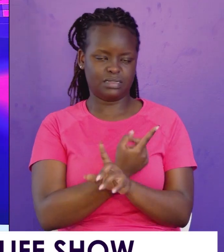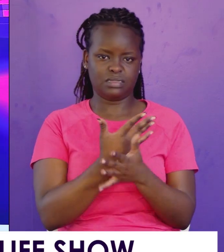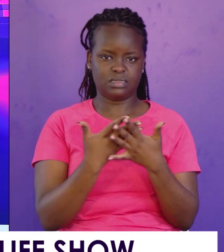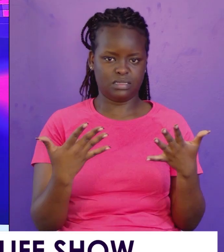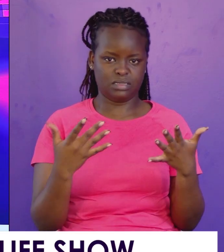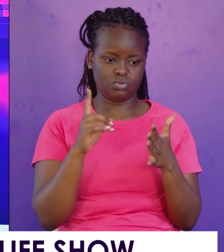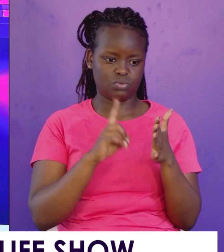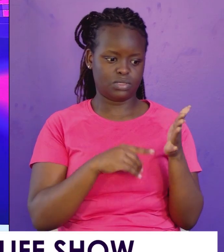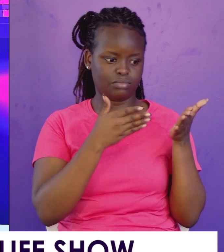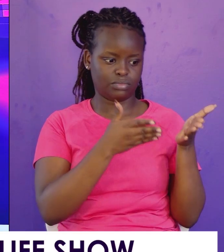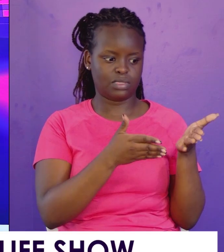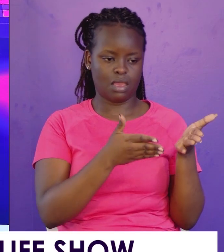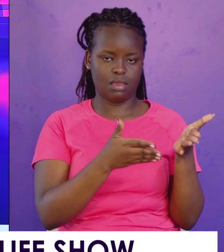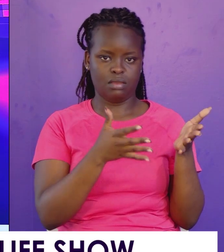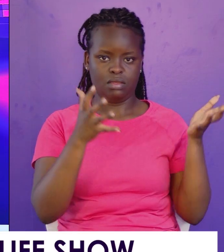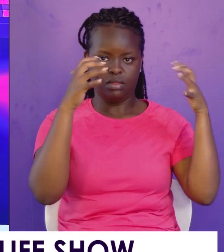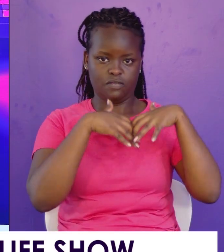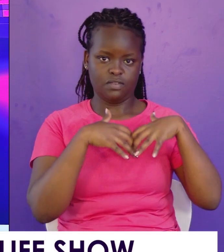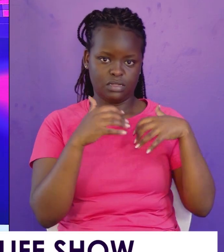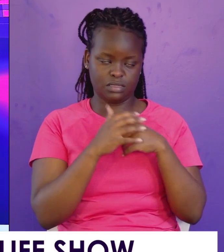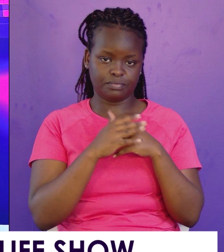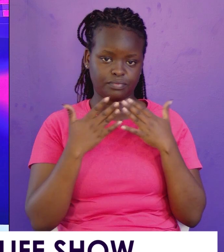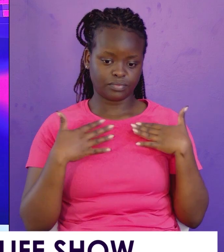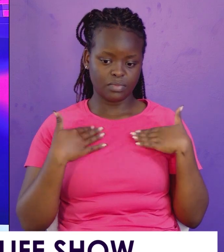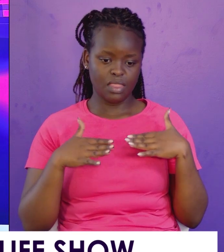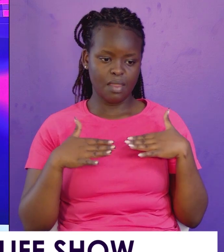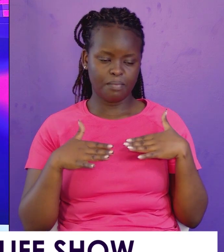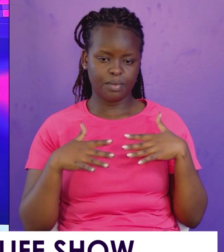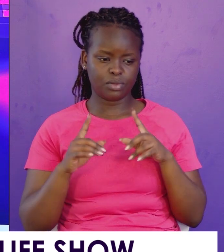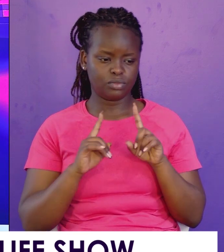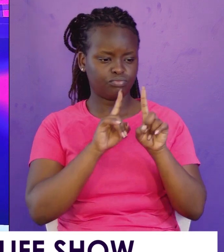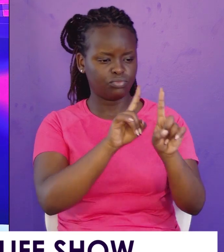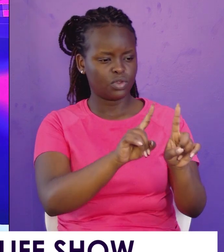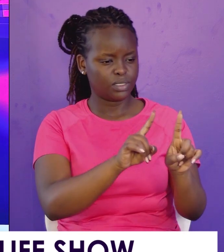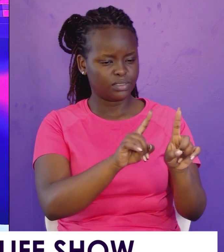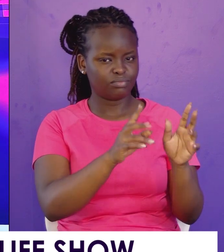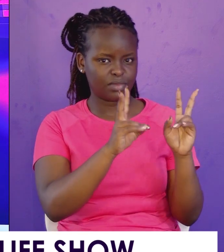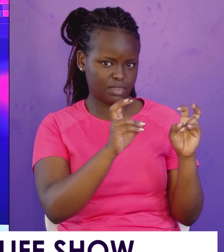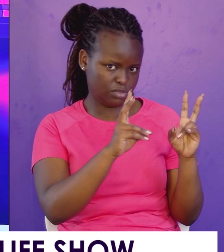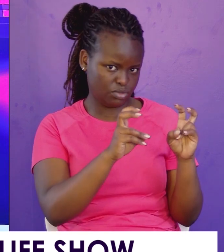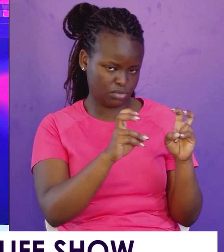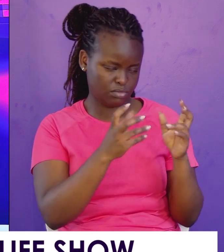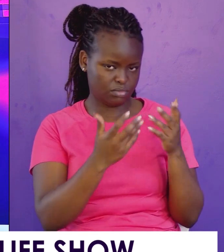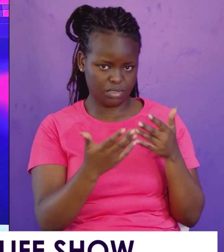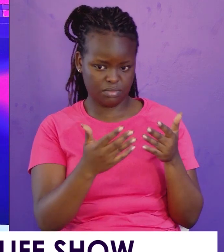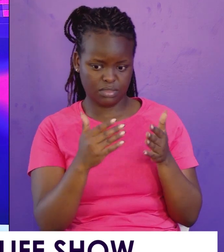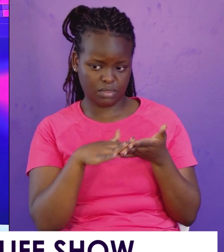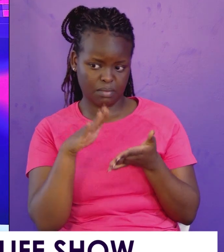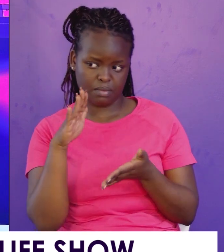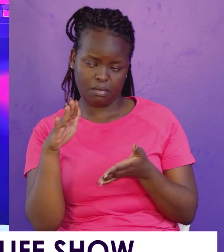in the event. Okay. And so people went to that issue because probably it was a bit